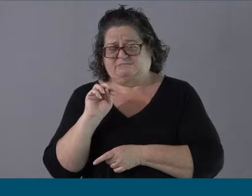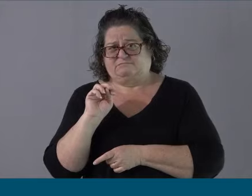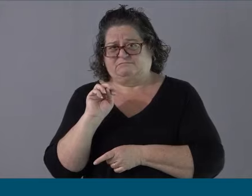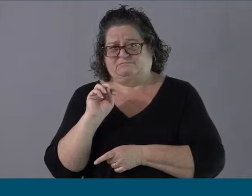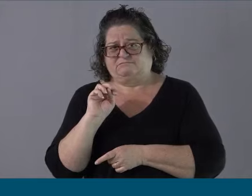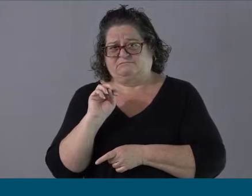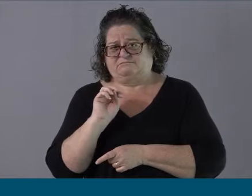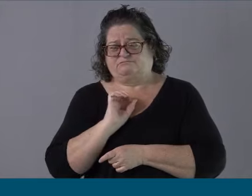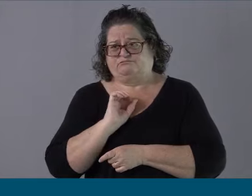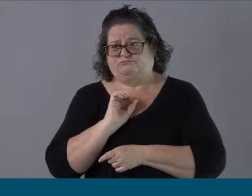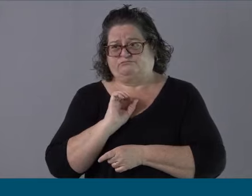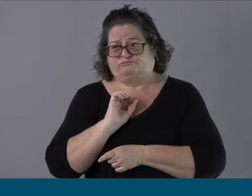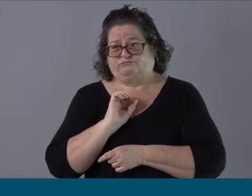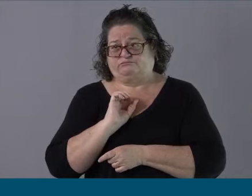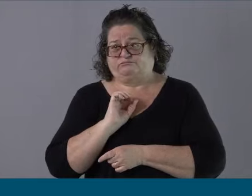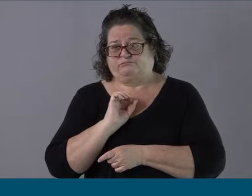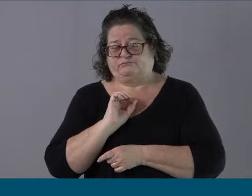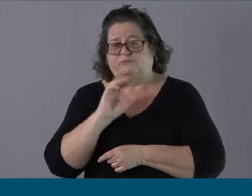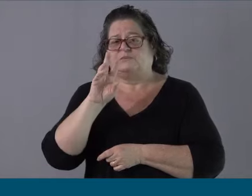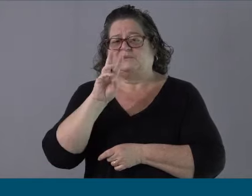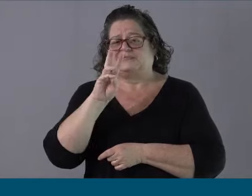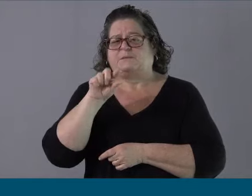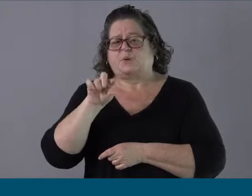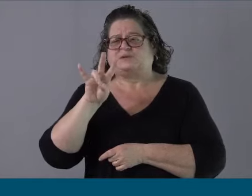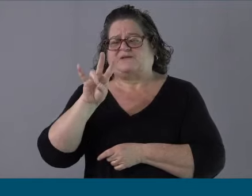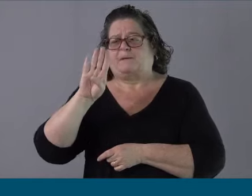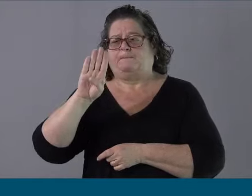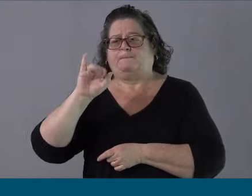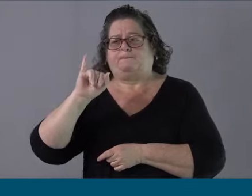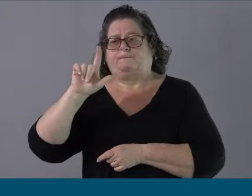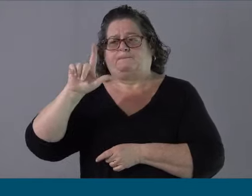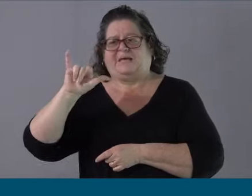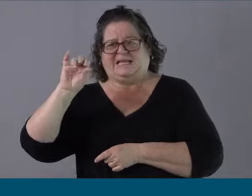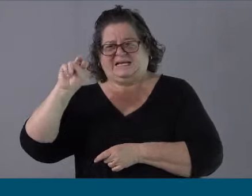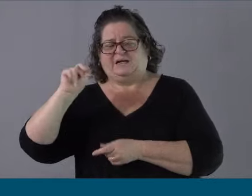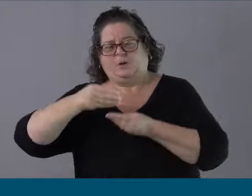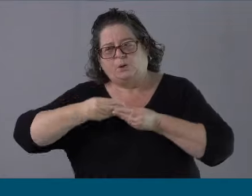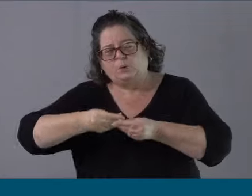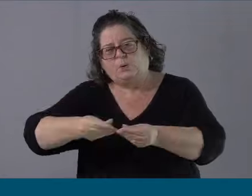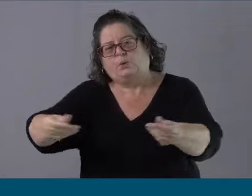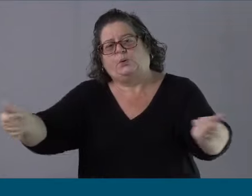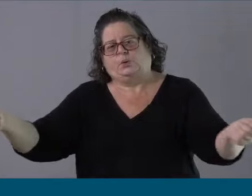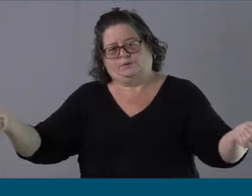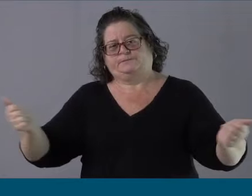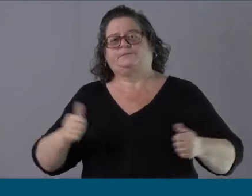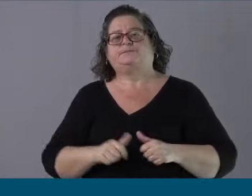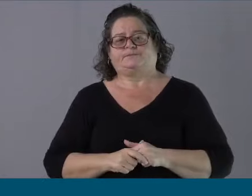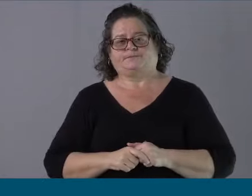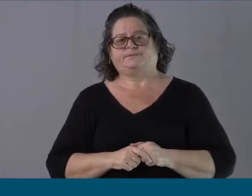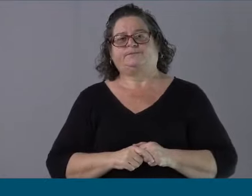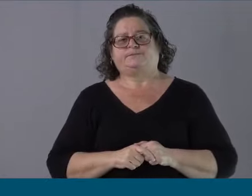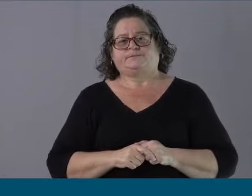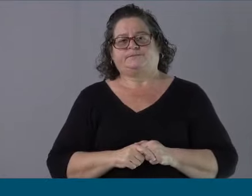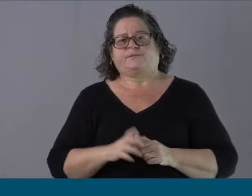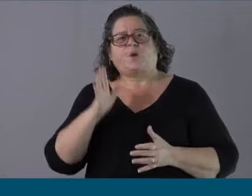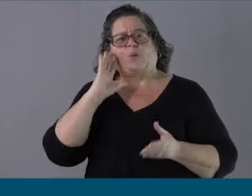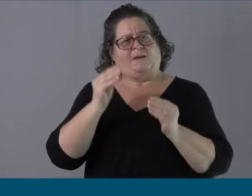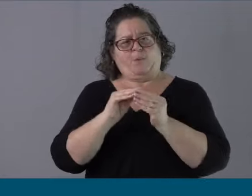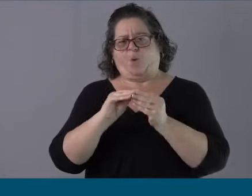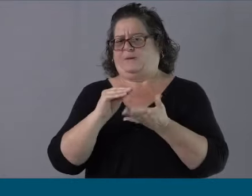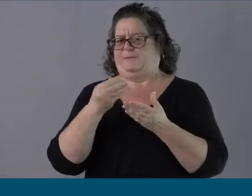And there will be more. I'm announcing today that we're contributing and investing an additional $50 million